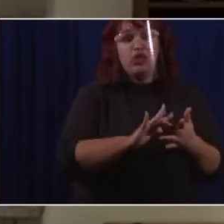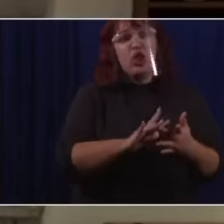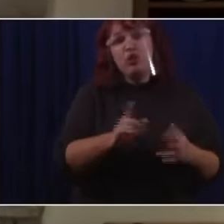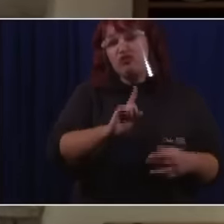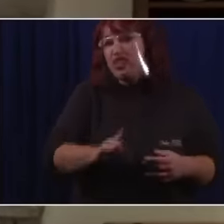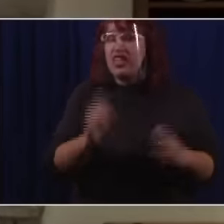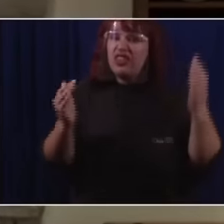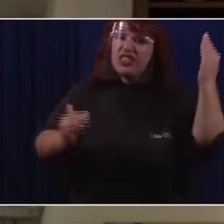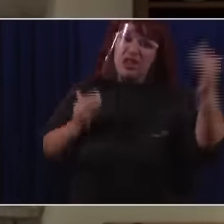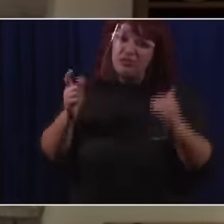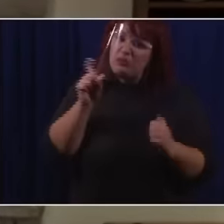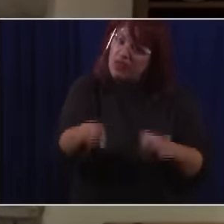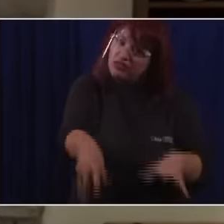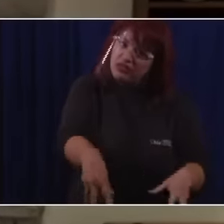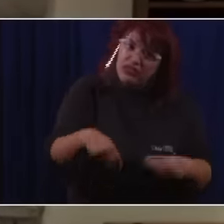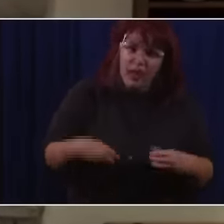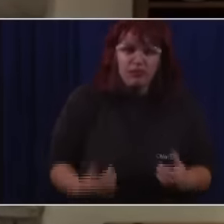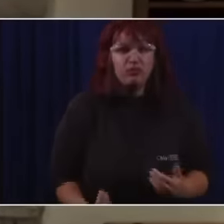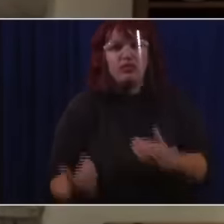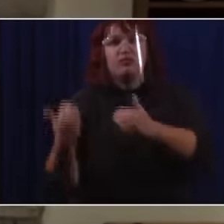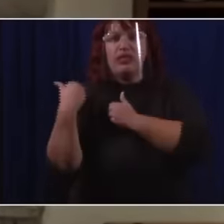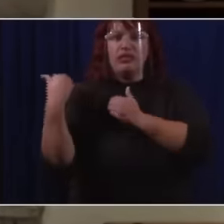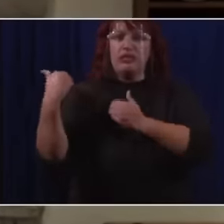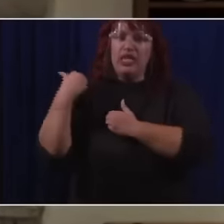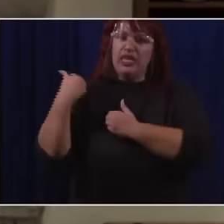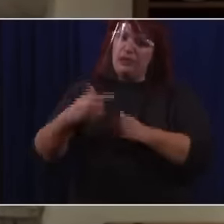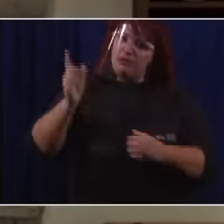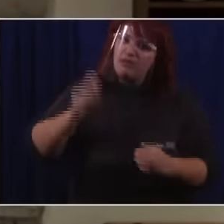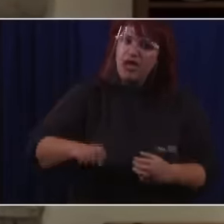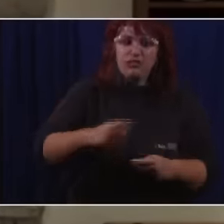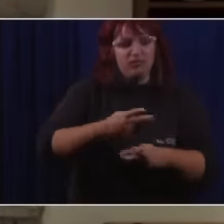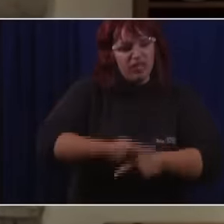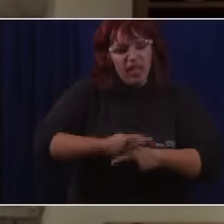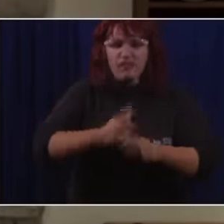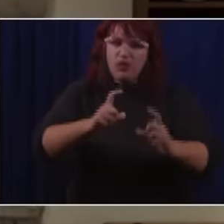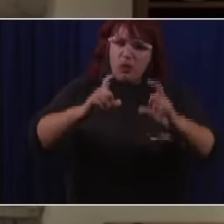me, to drive those numbers down, and we have the power to do it.